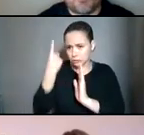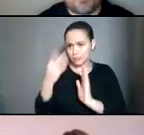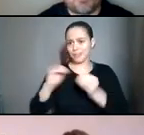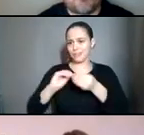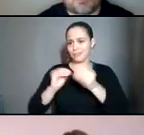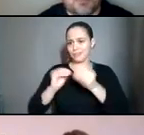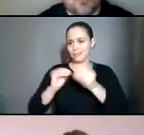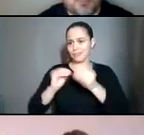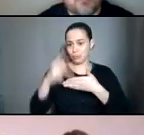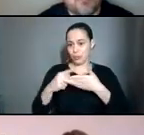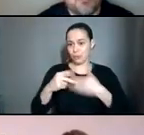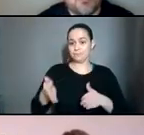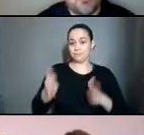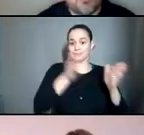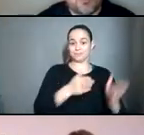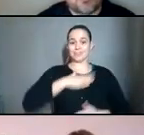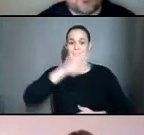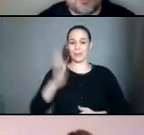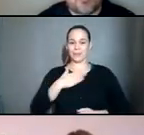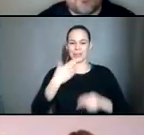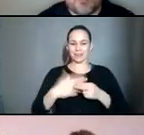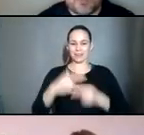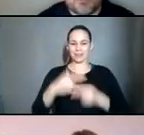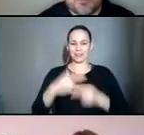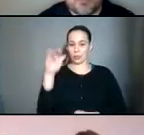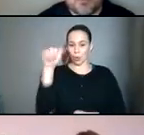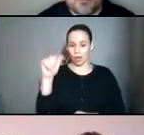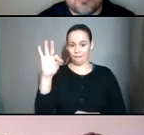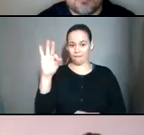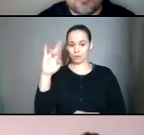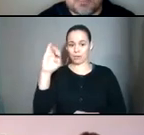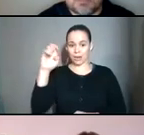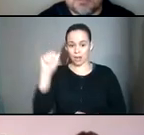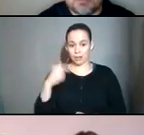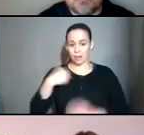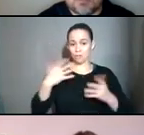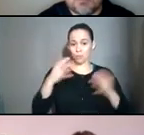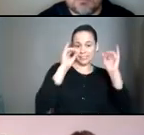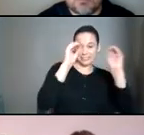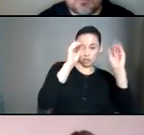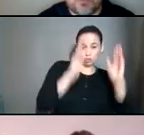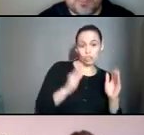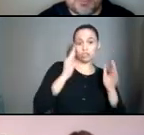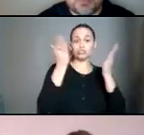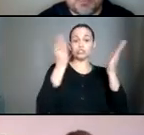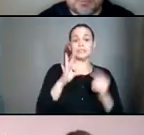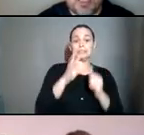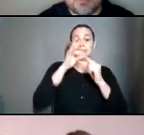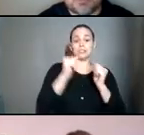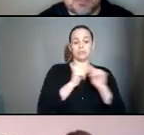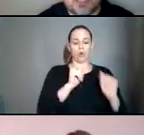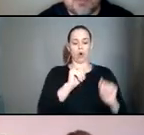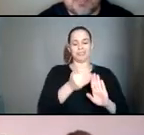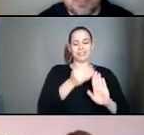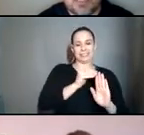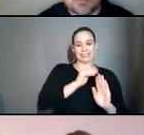Hi, my name is Laura Ferreira, and I'm the Instructional Services Specialist for TK6 Mathematics. The third member of